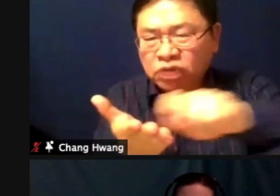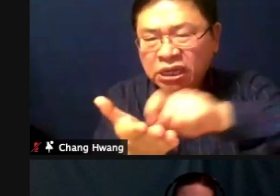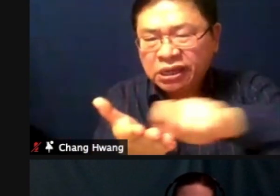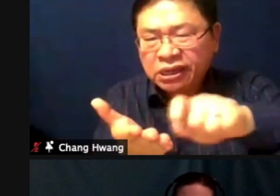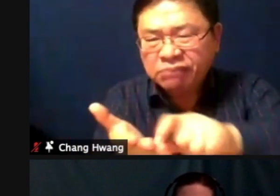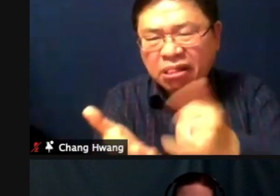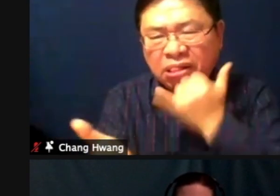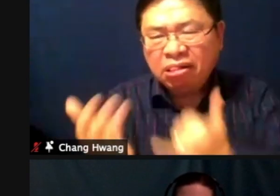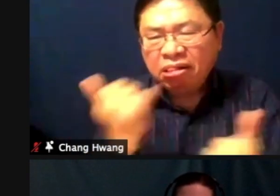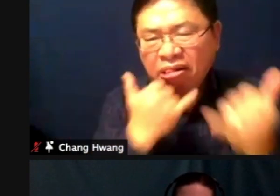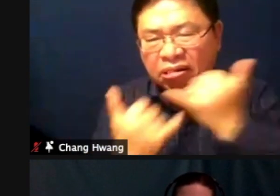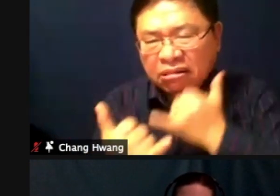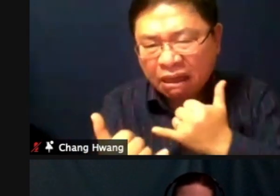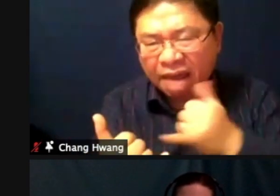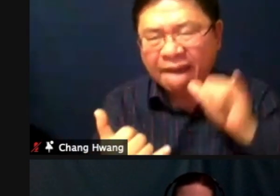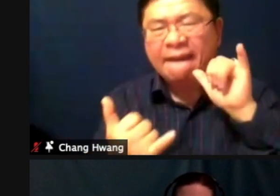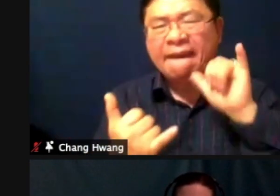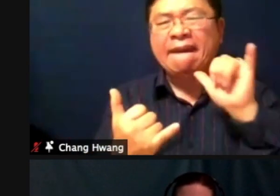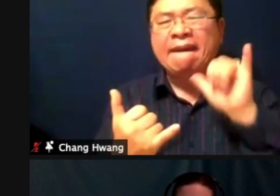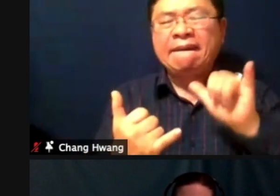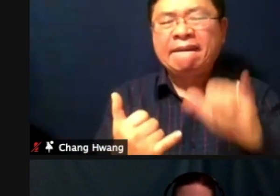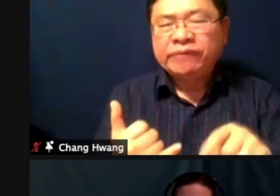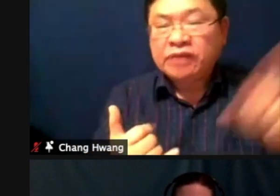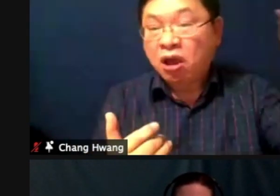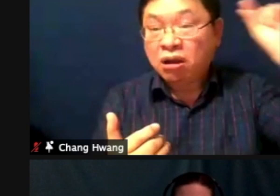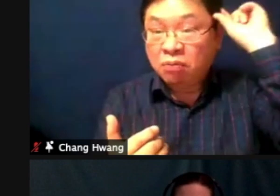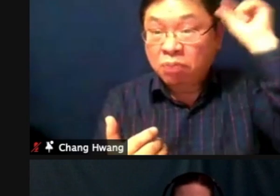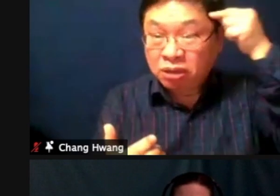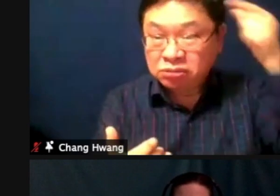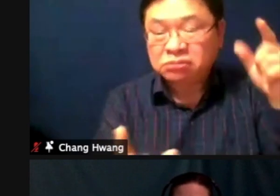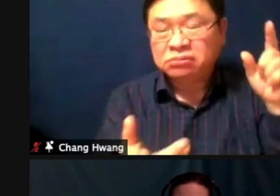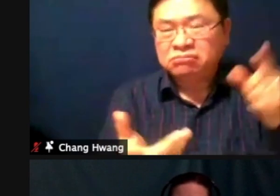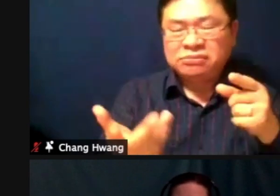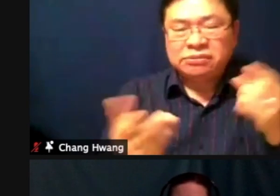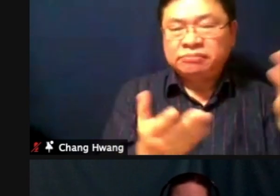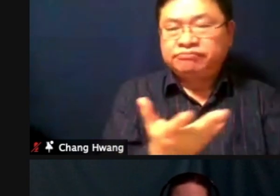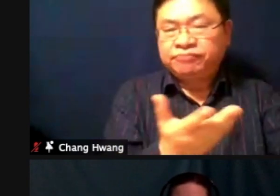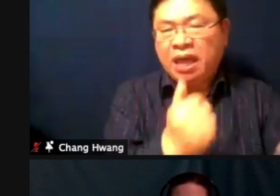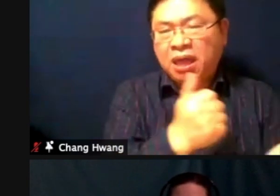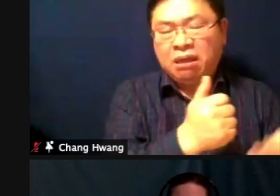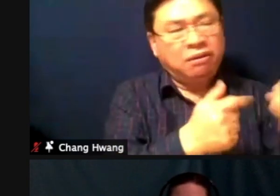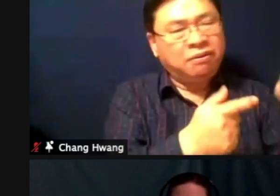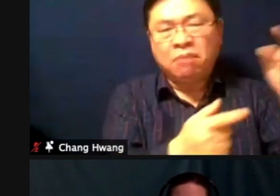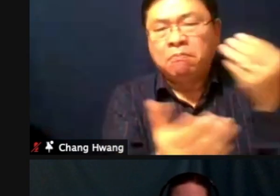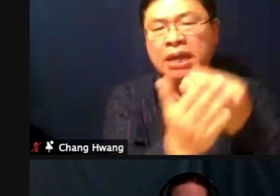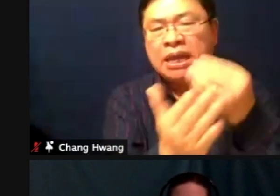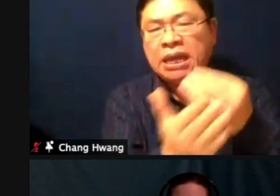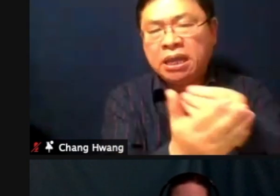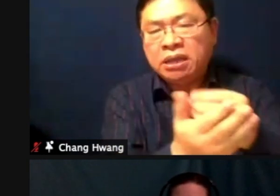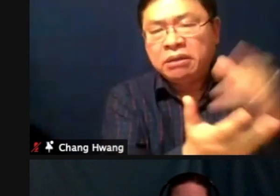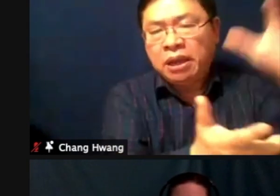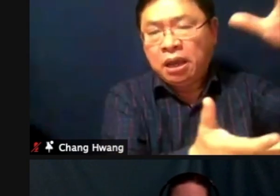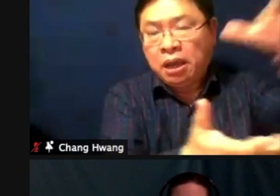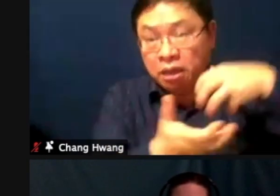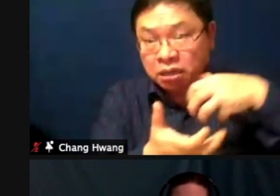deaf students in Korea, they had been noted that their writing skills were